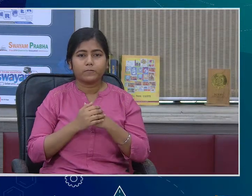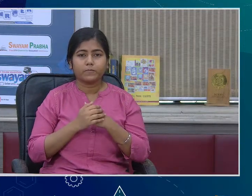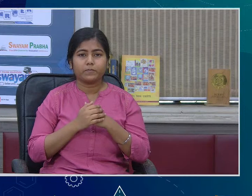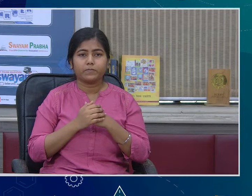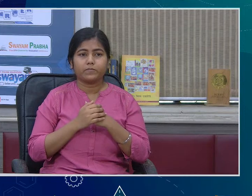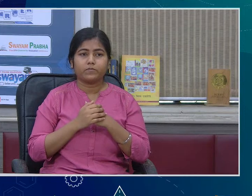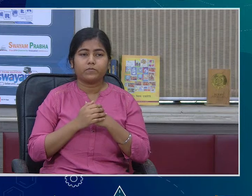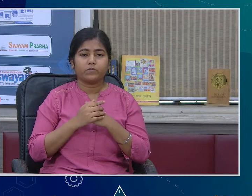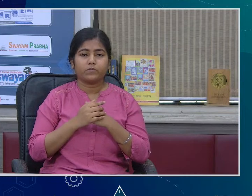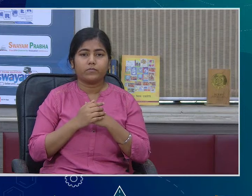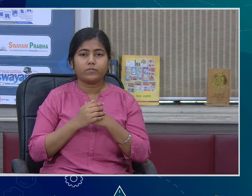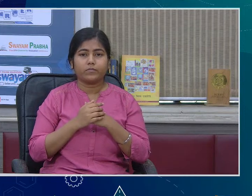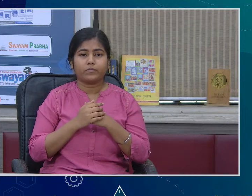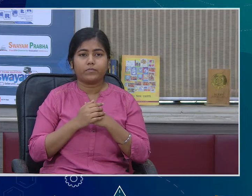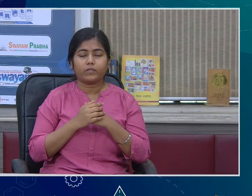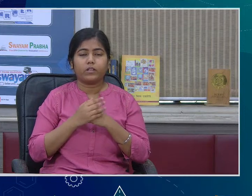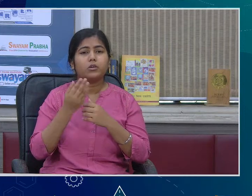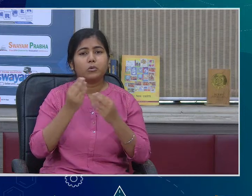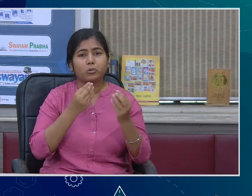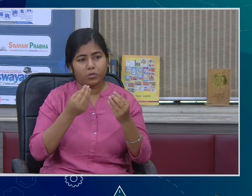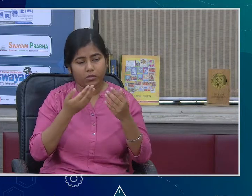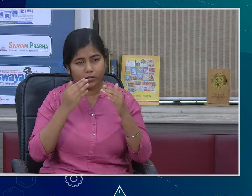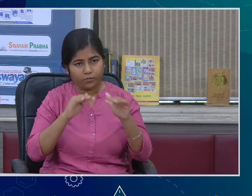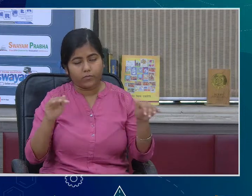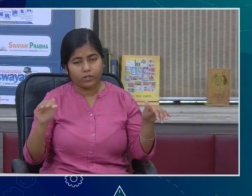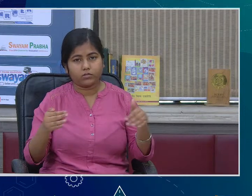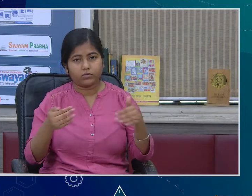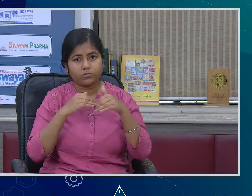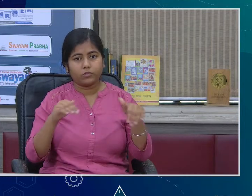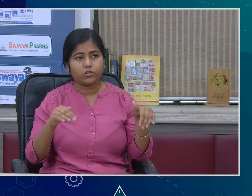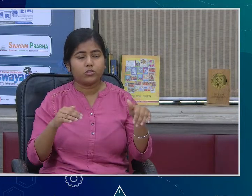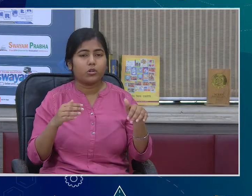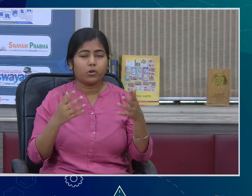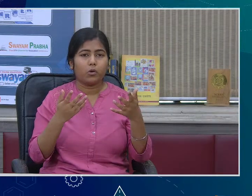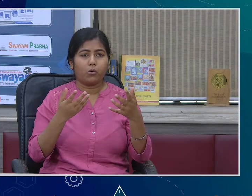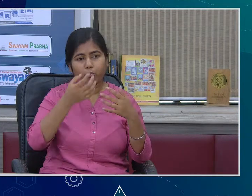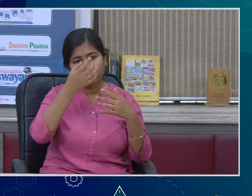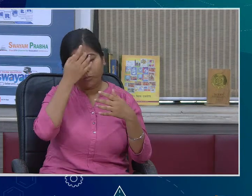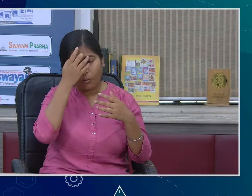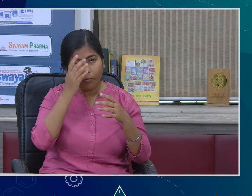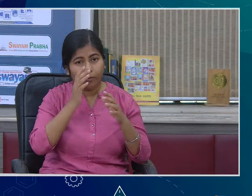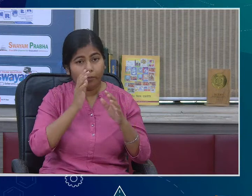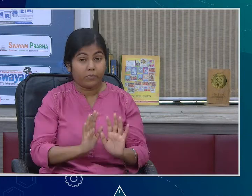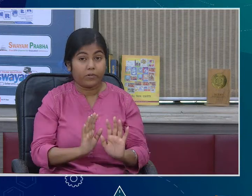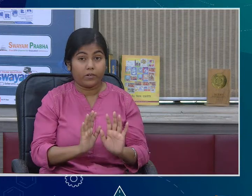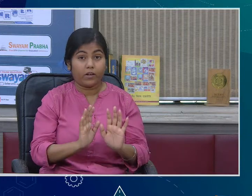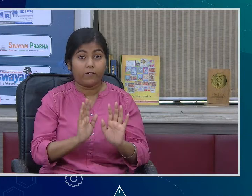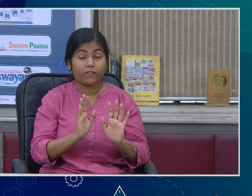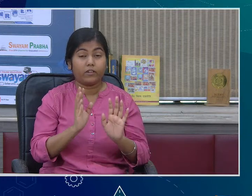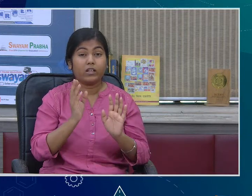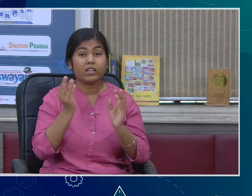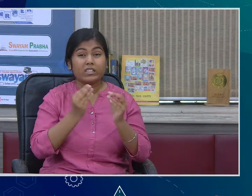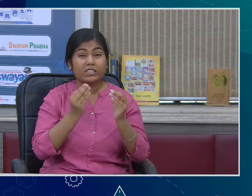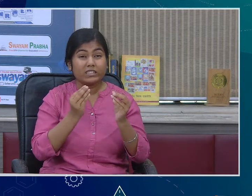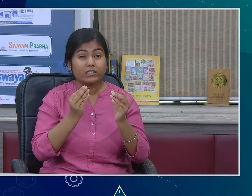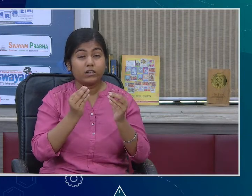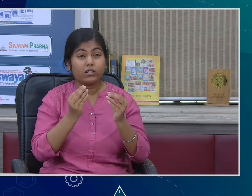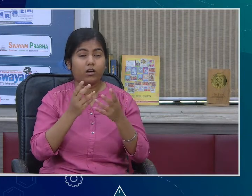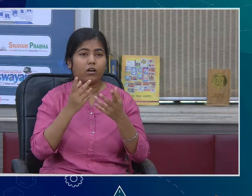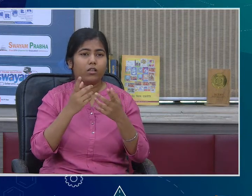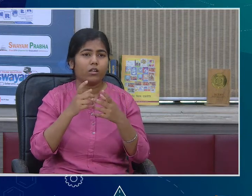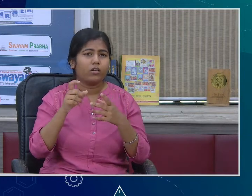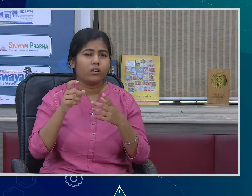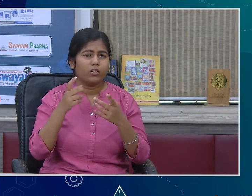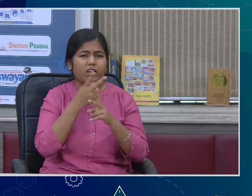There are children who are having a problem, right? So they are inserted with some devices,